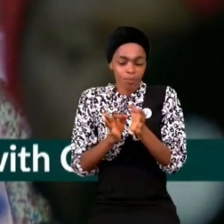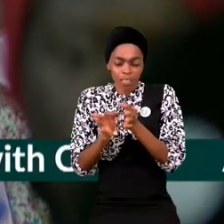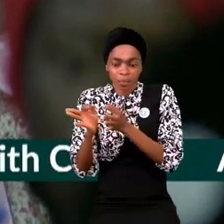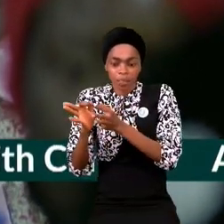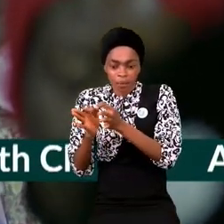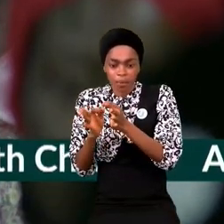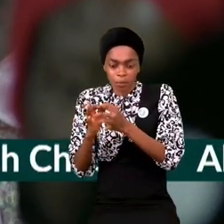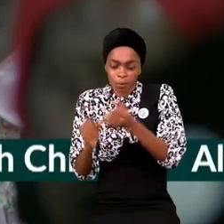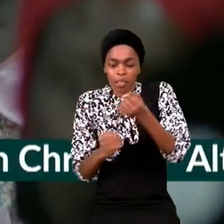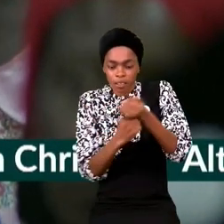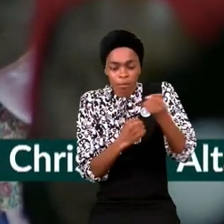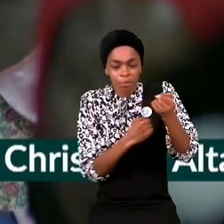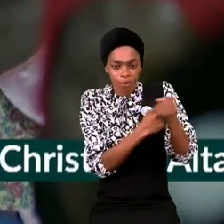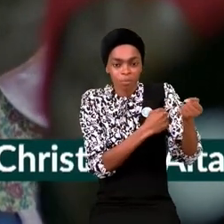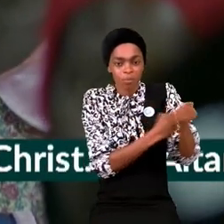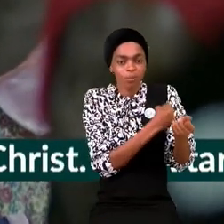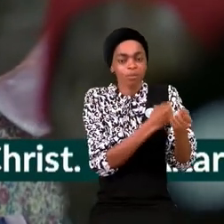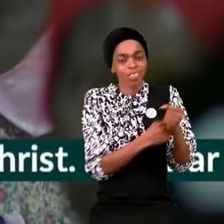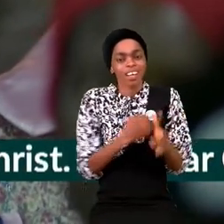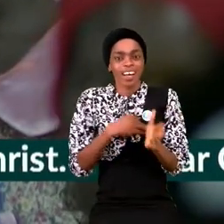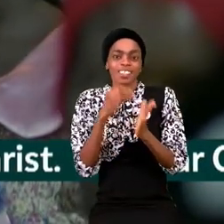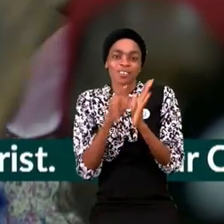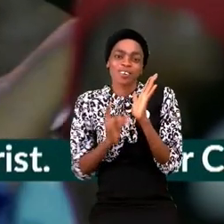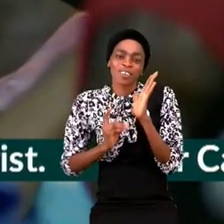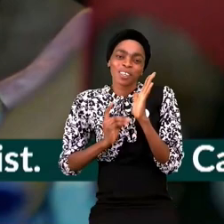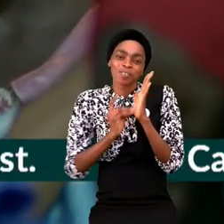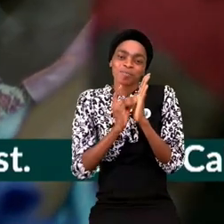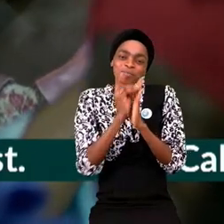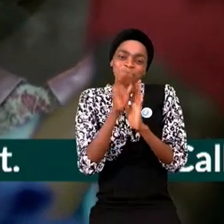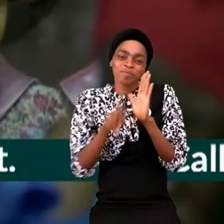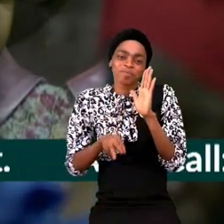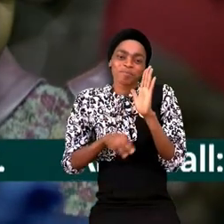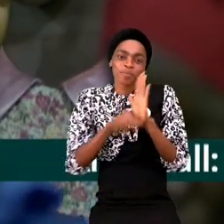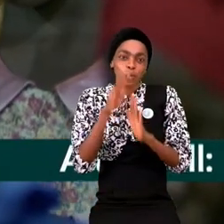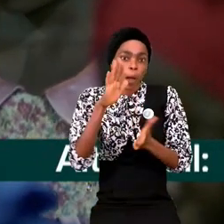Can you wave at me, their leaders, if you are true?